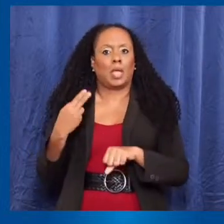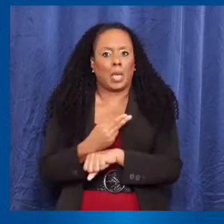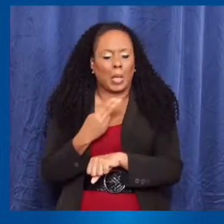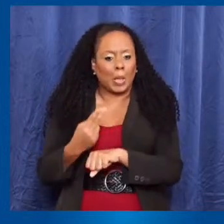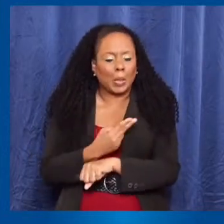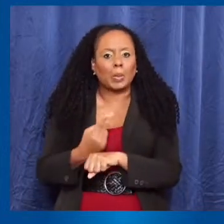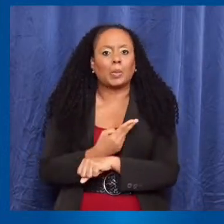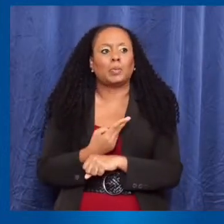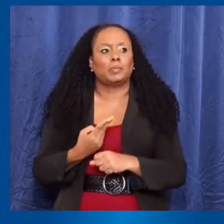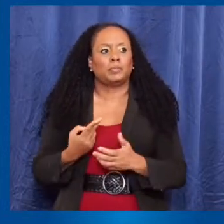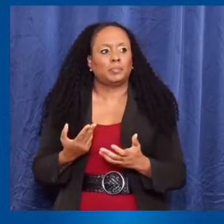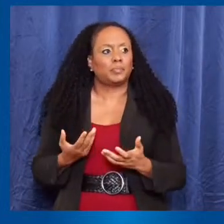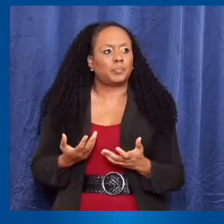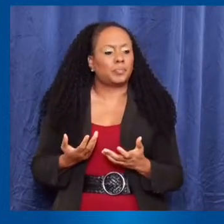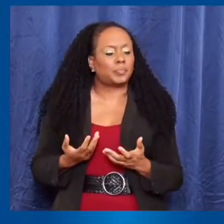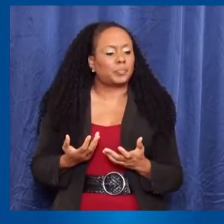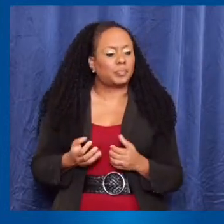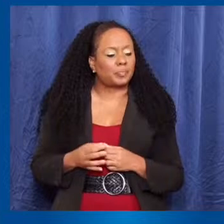banks, whose